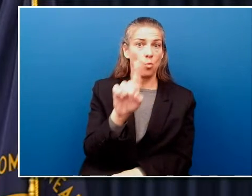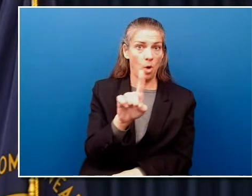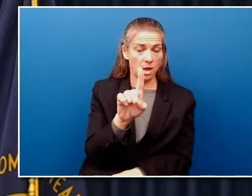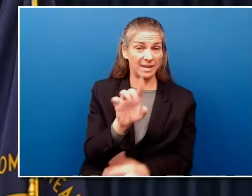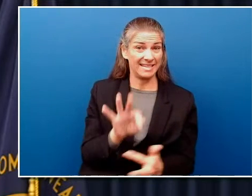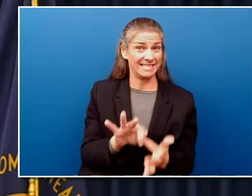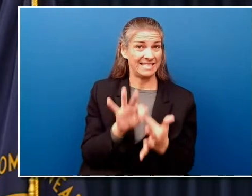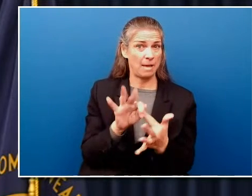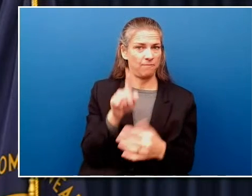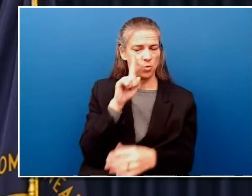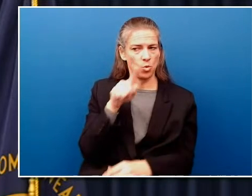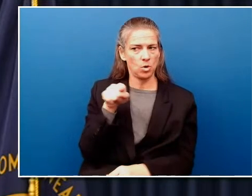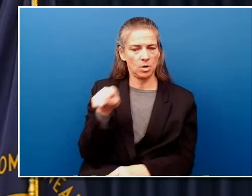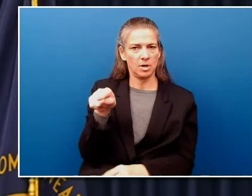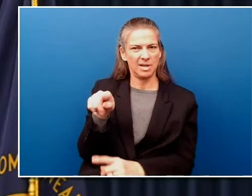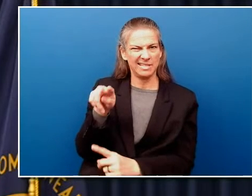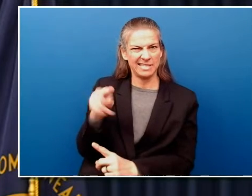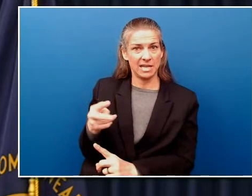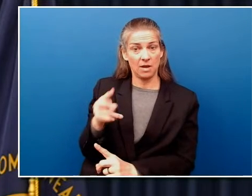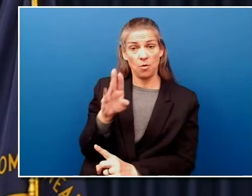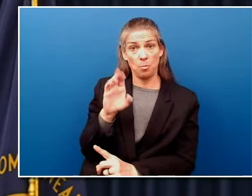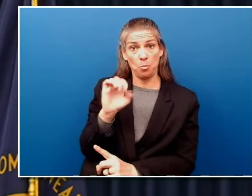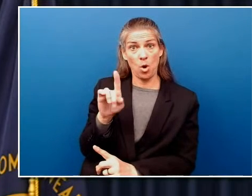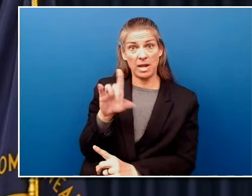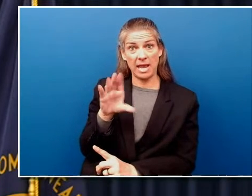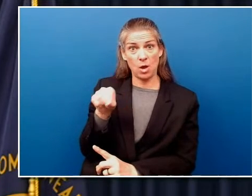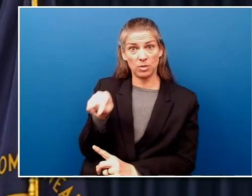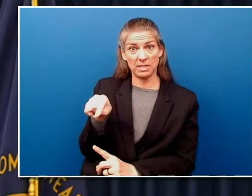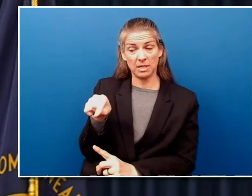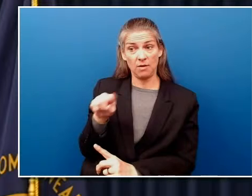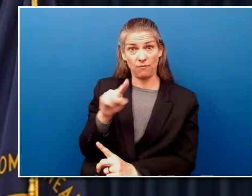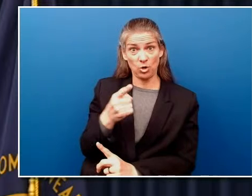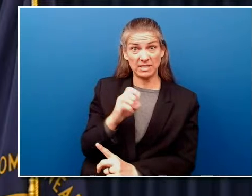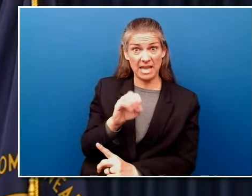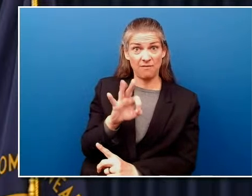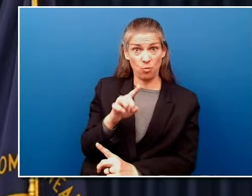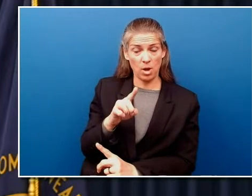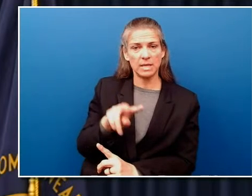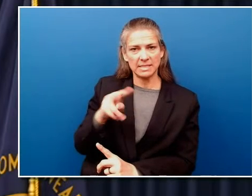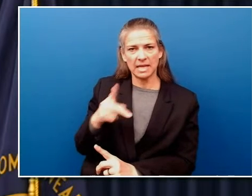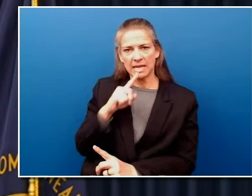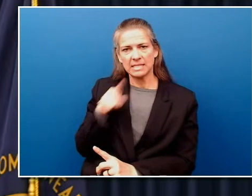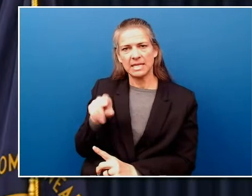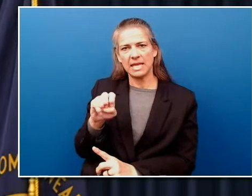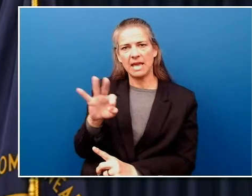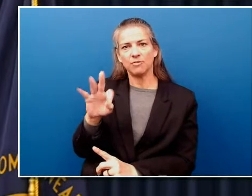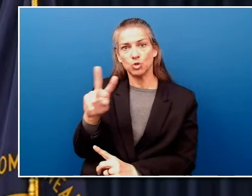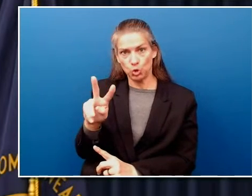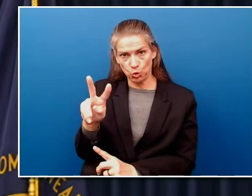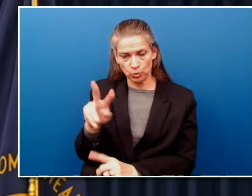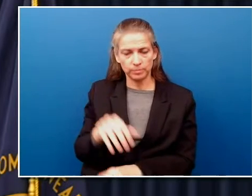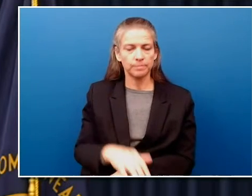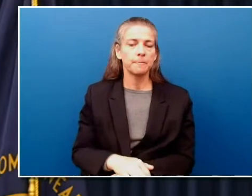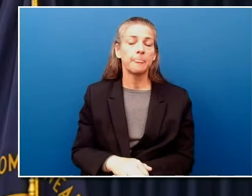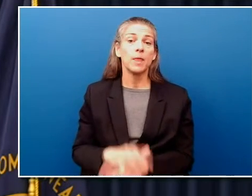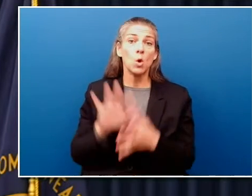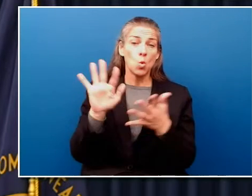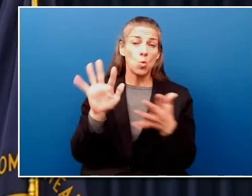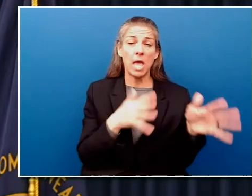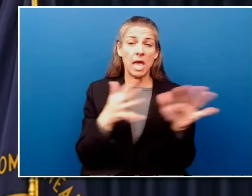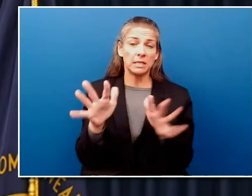second confirmed tornado for Boyd County, which is believed to be an EF2. Straight line wind damage was confirmed in Fayette,